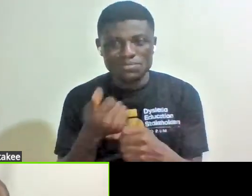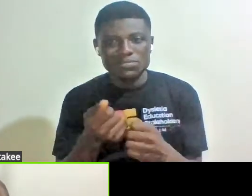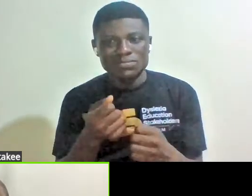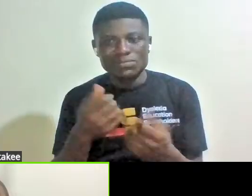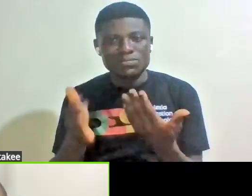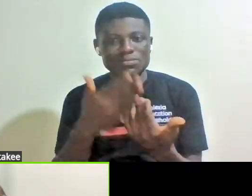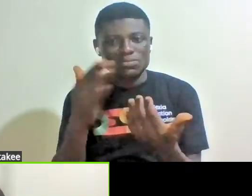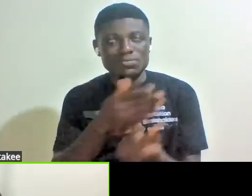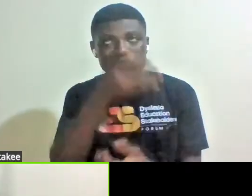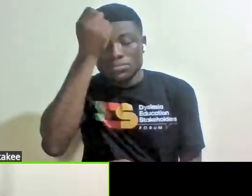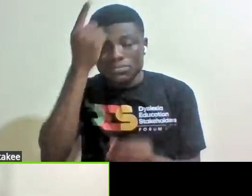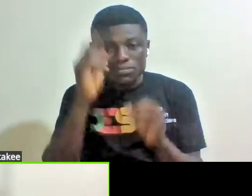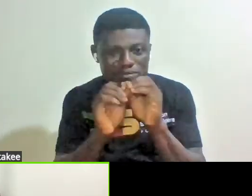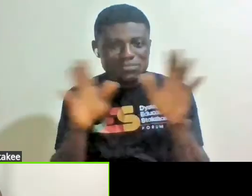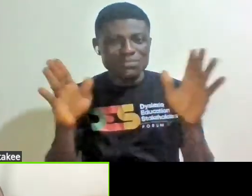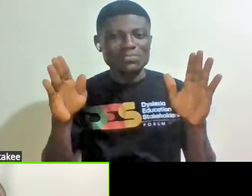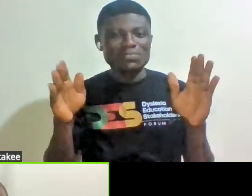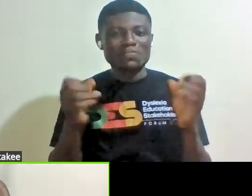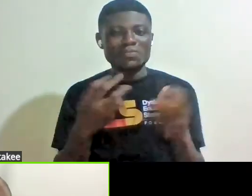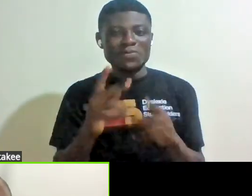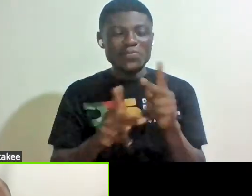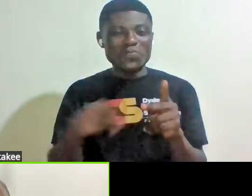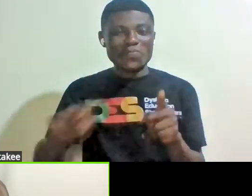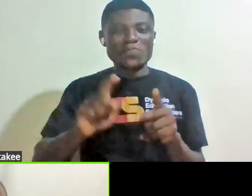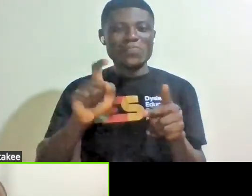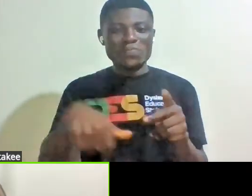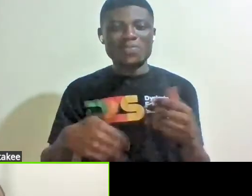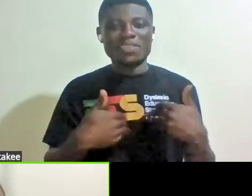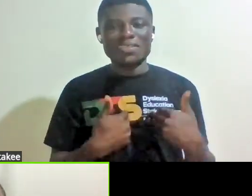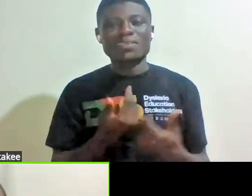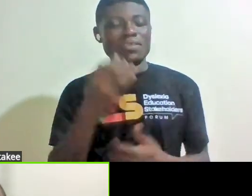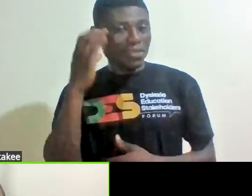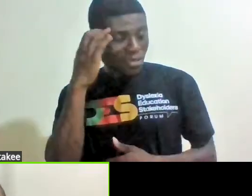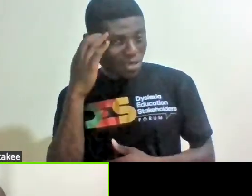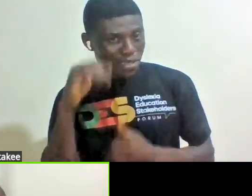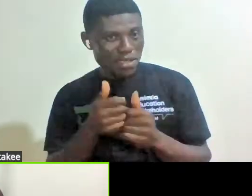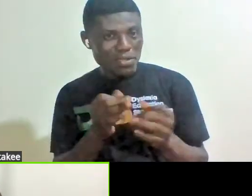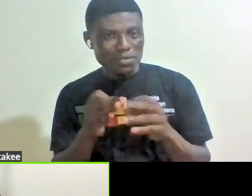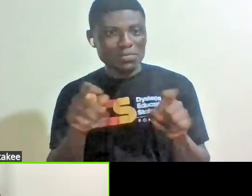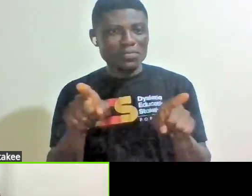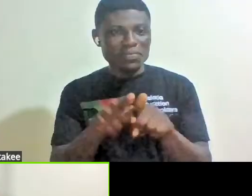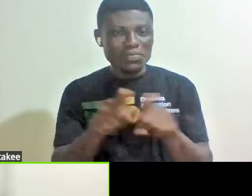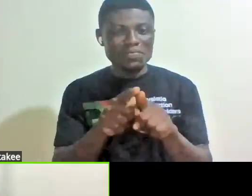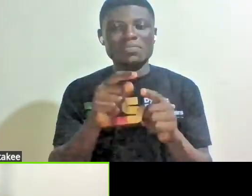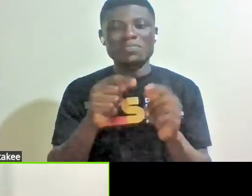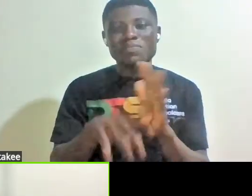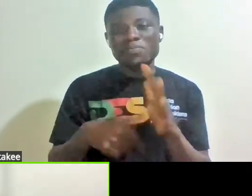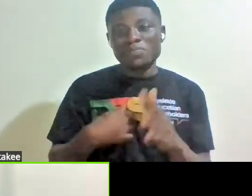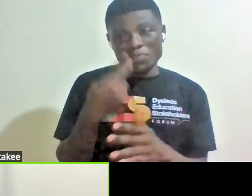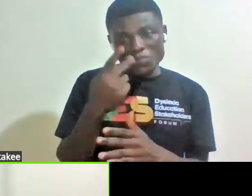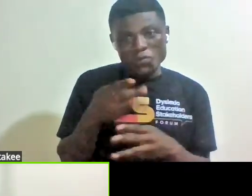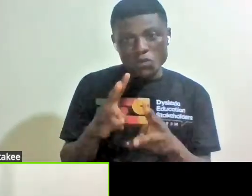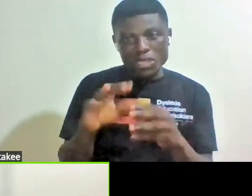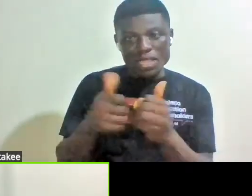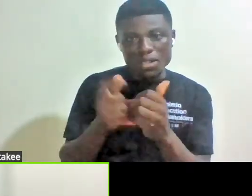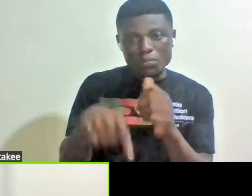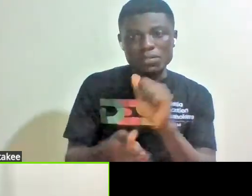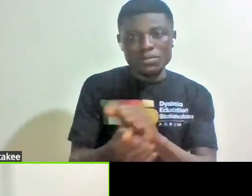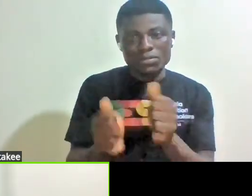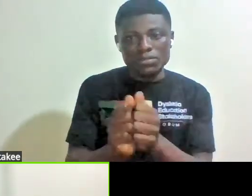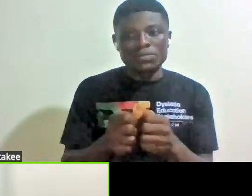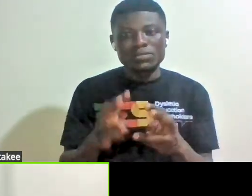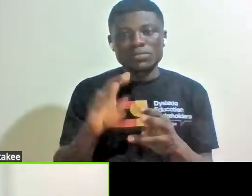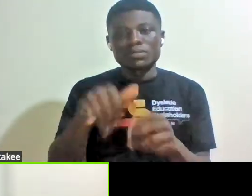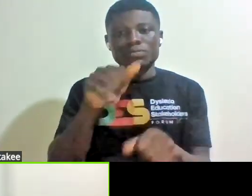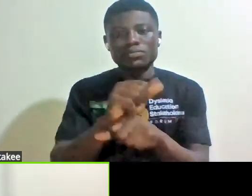to understand, even though many of us maybe have heard some of the definitions before. I found that the way you presented it really stuck